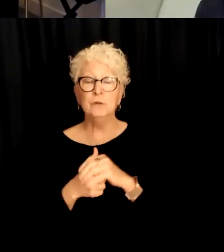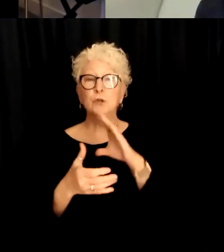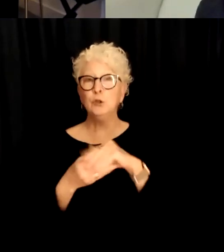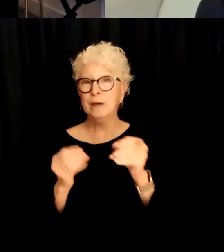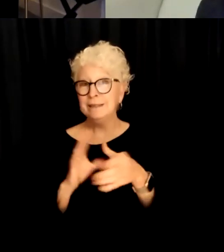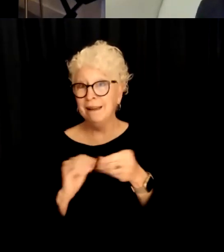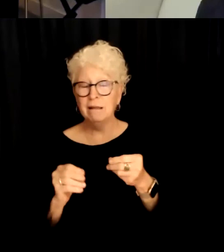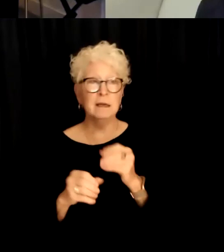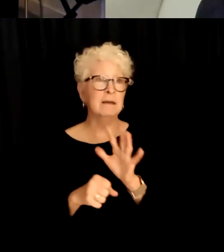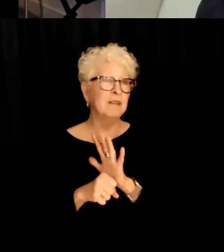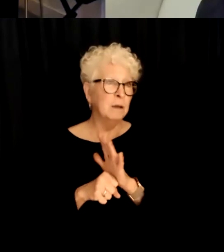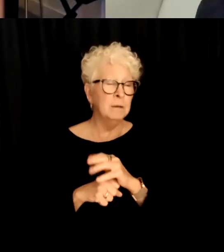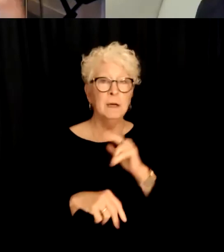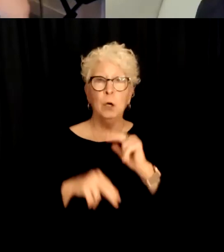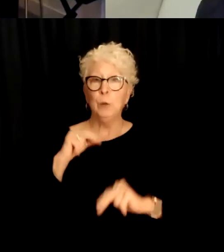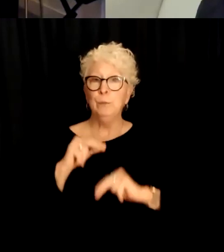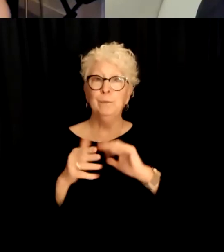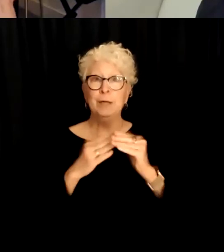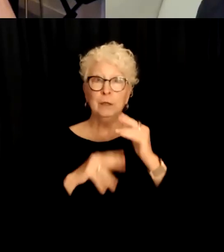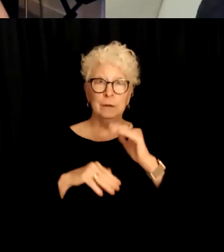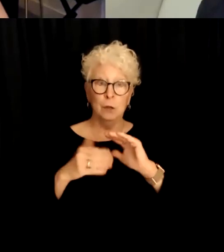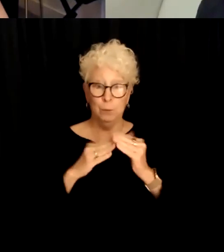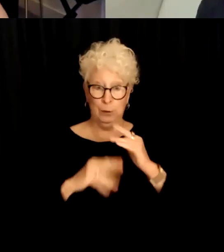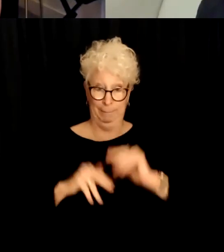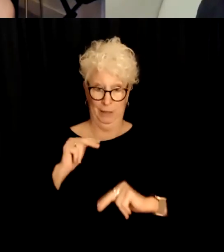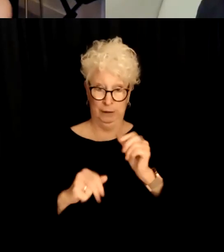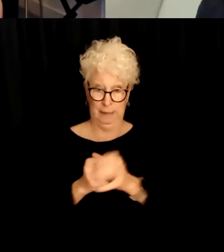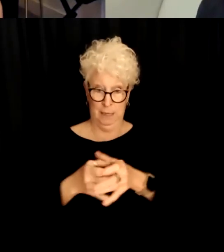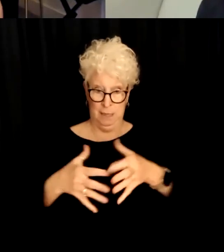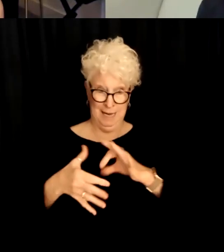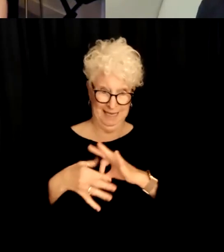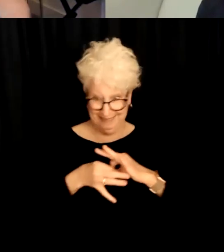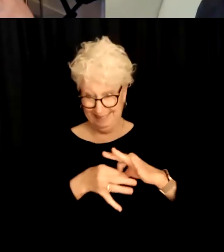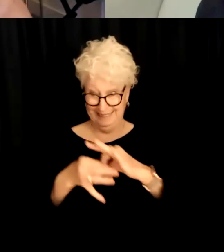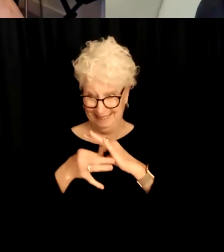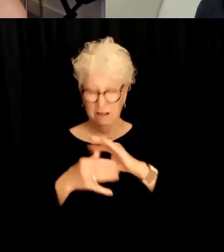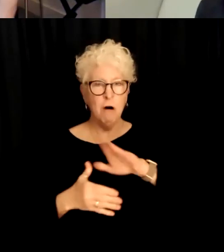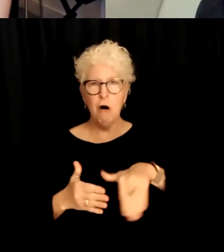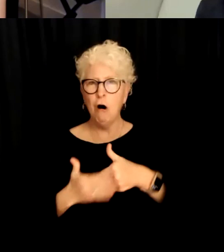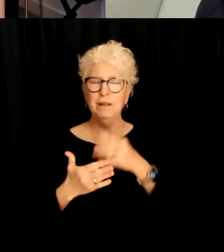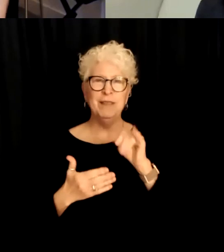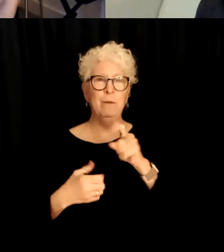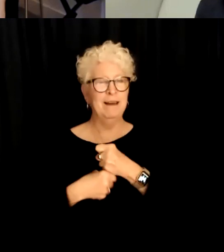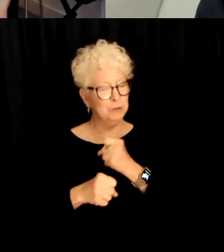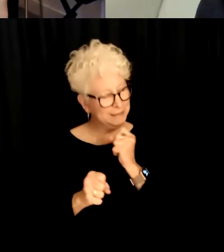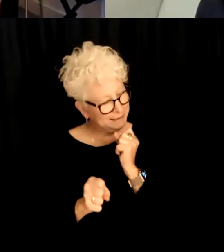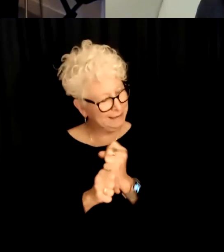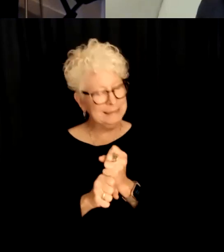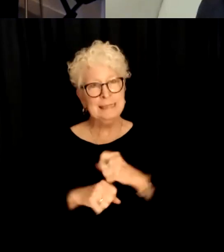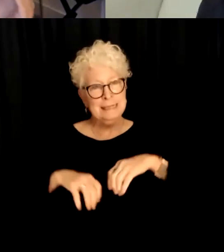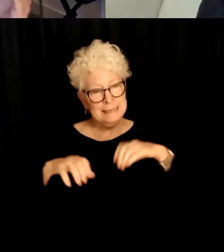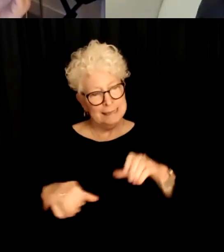community building and activism, or all of that social work is what is going to need to be created to see the problem